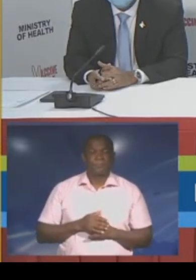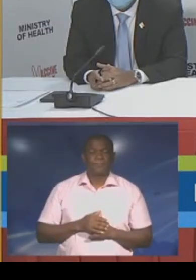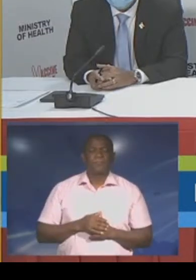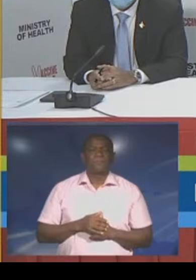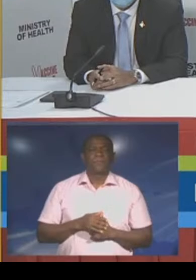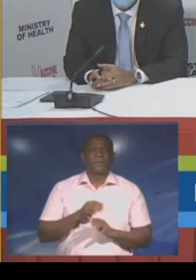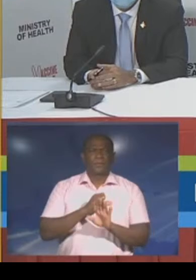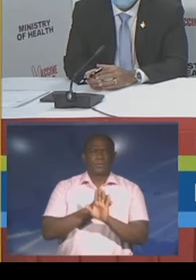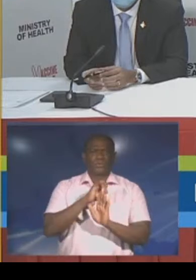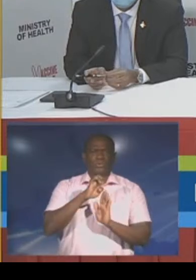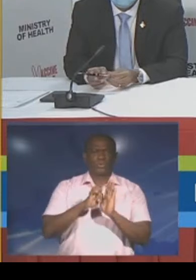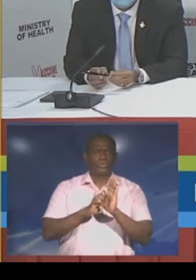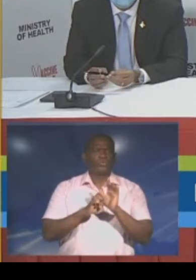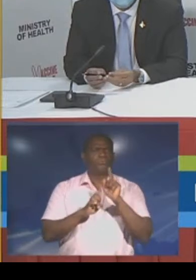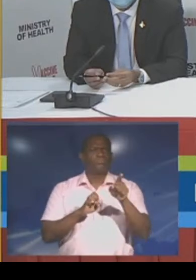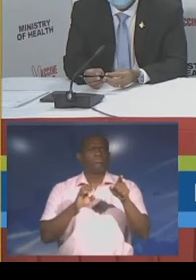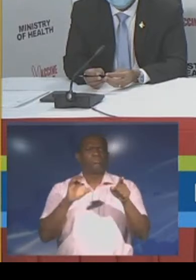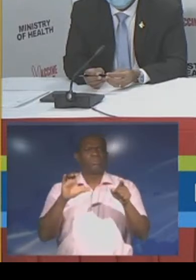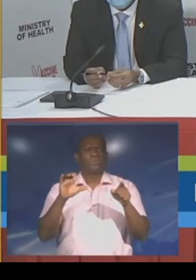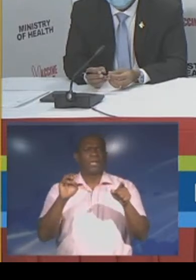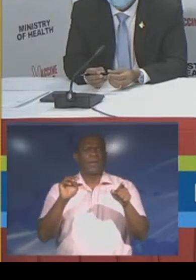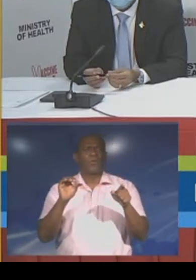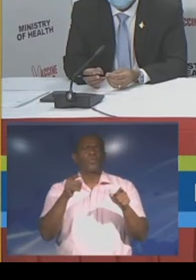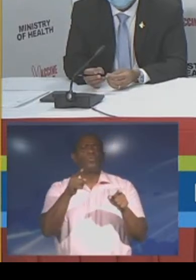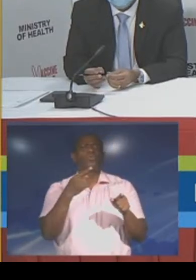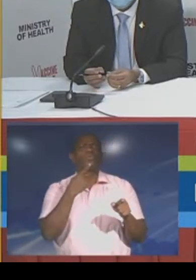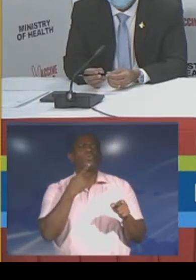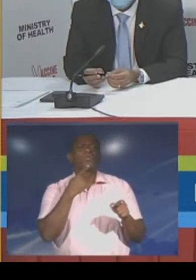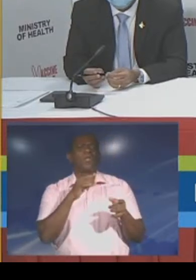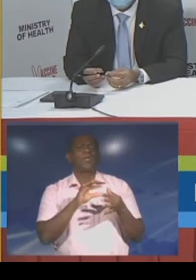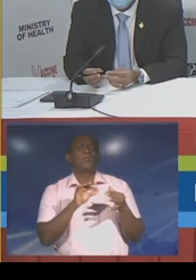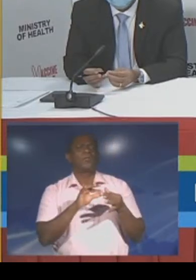In June, CMO, you had said that we were looking